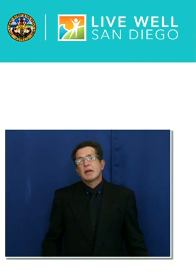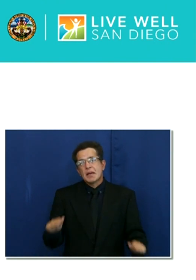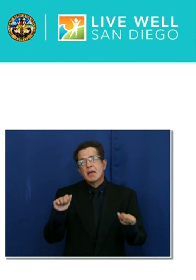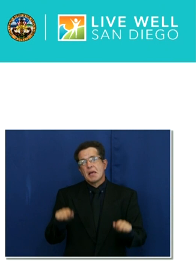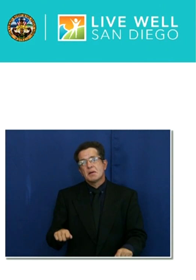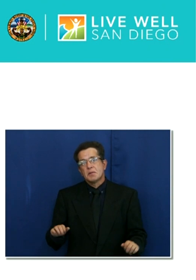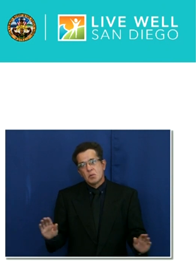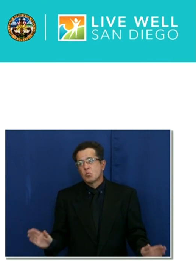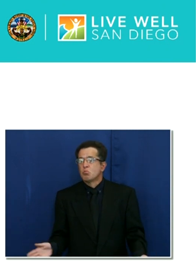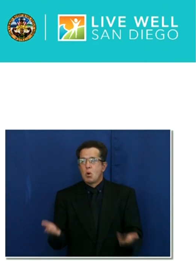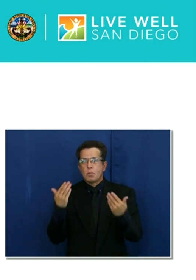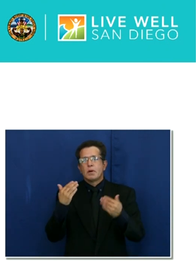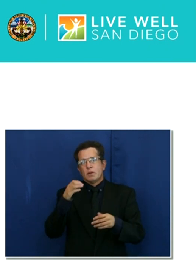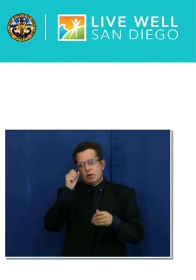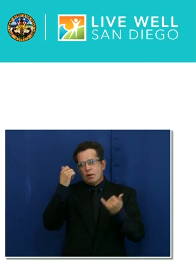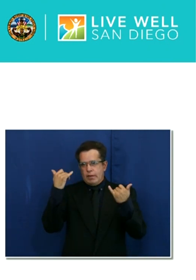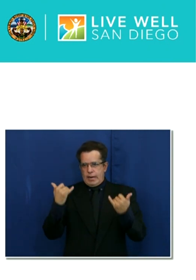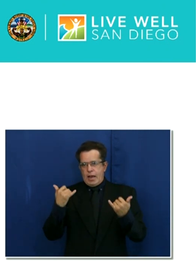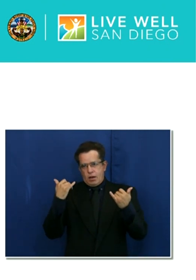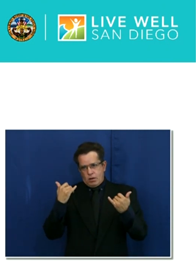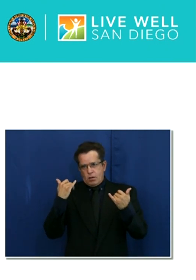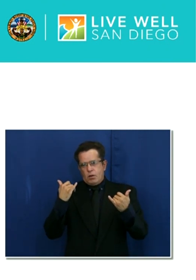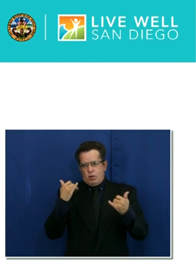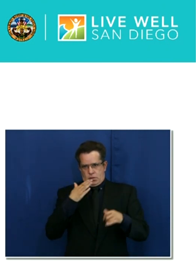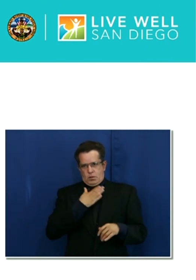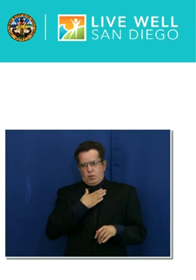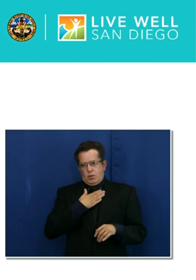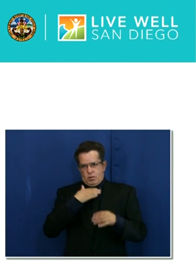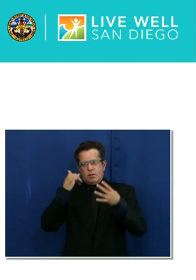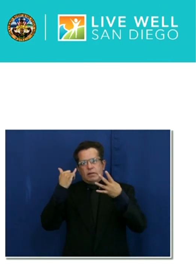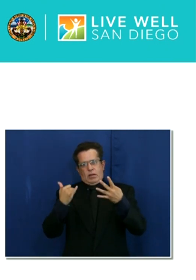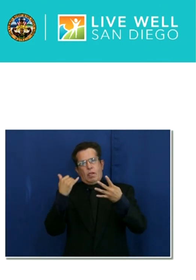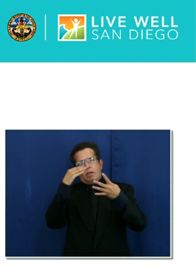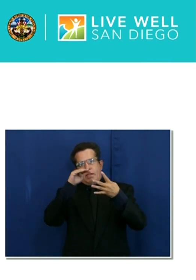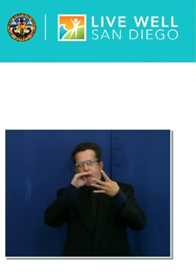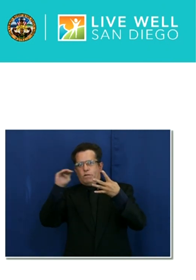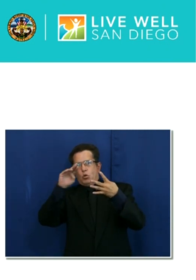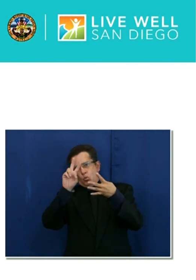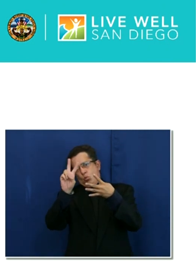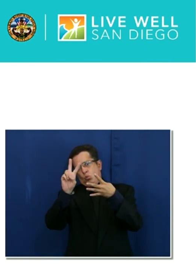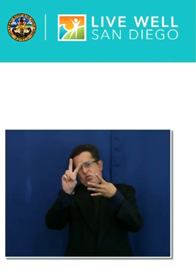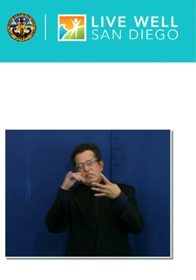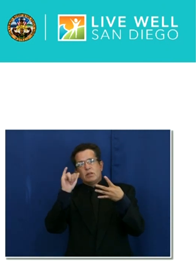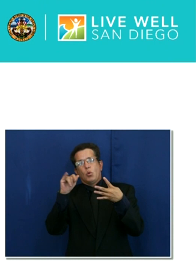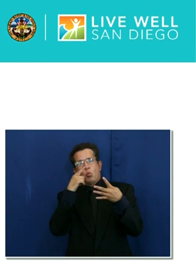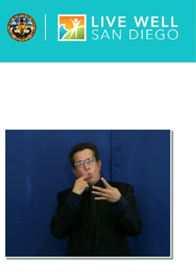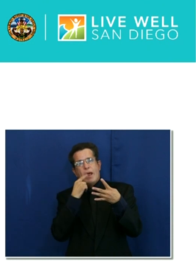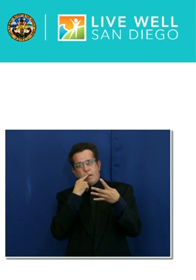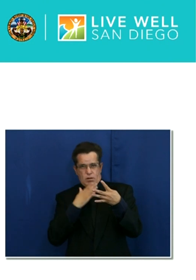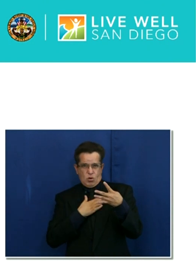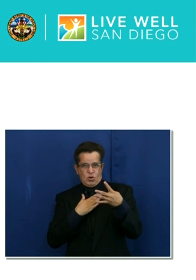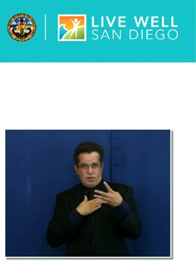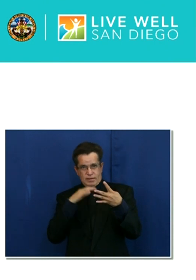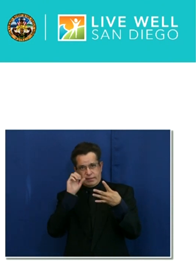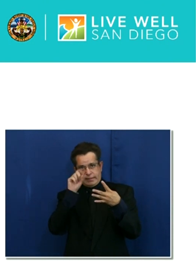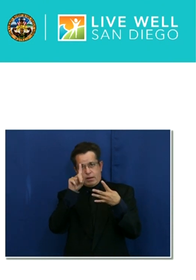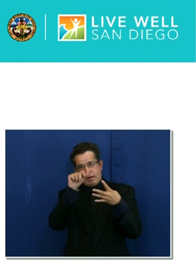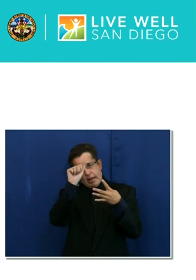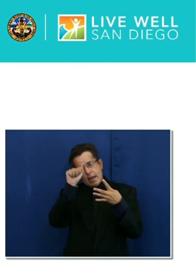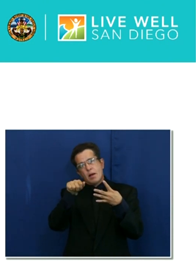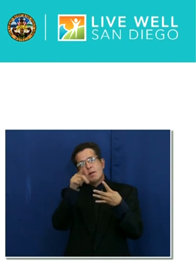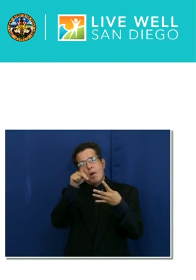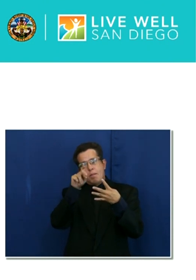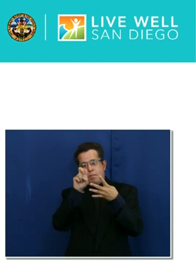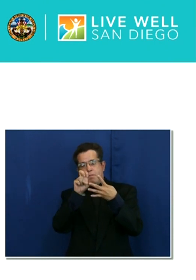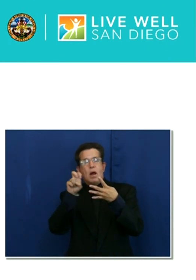So now, even though we are still in tier 2, or the red tier, the county could drop to the purple